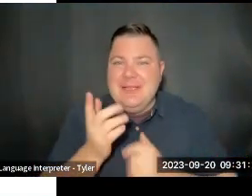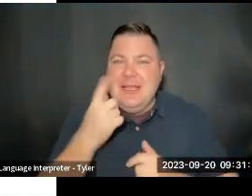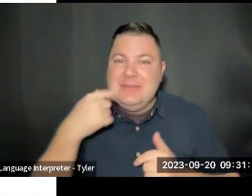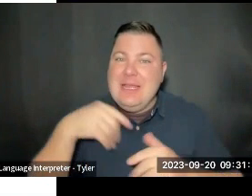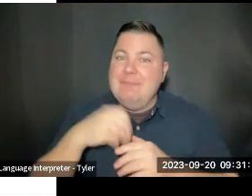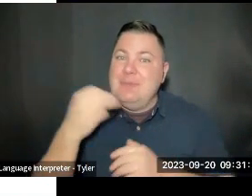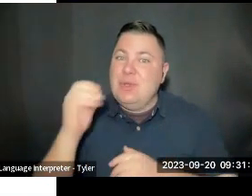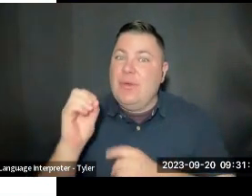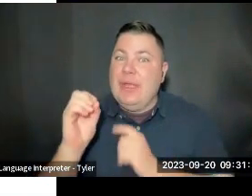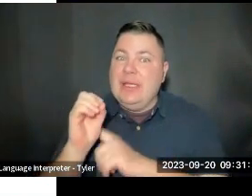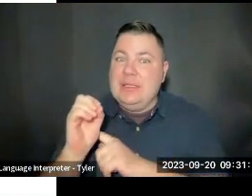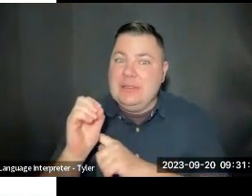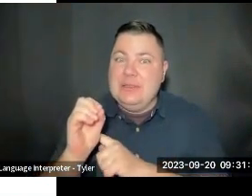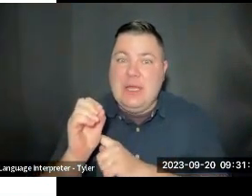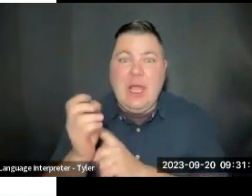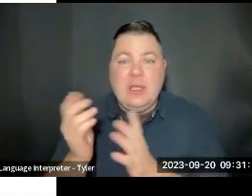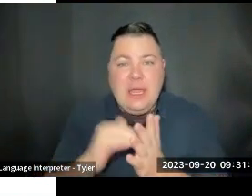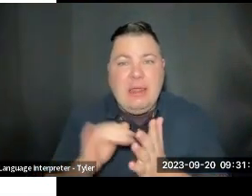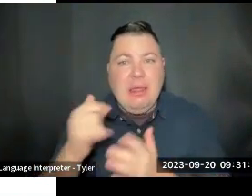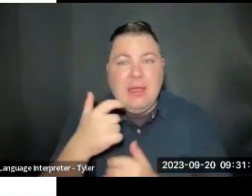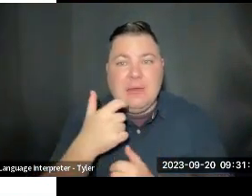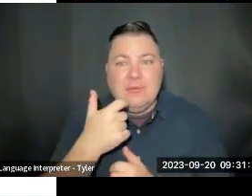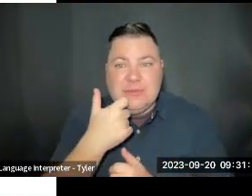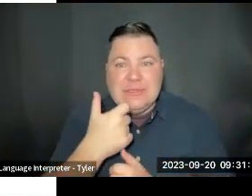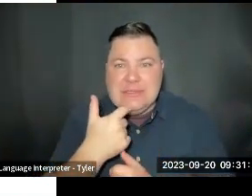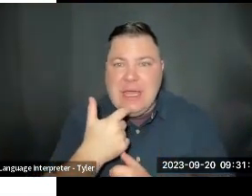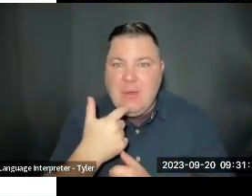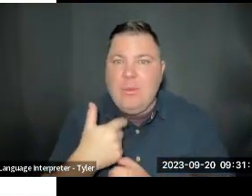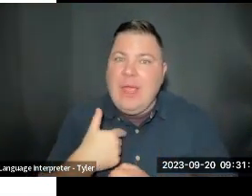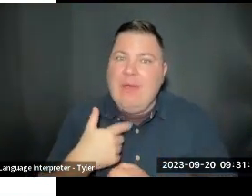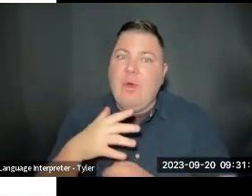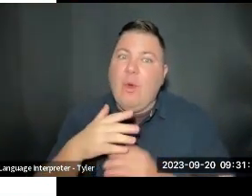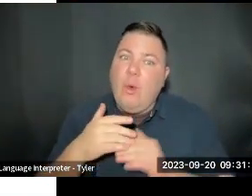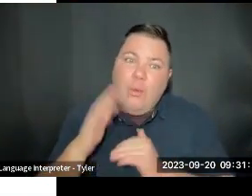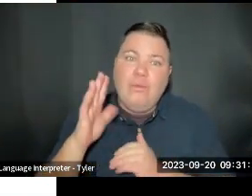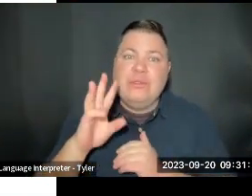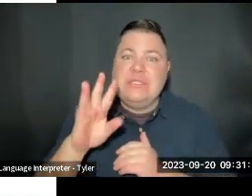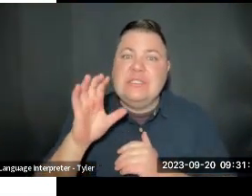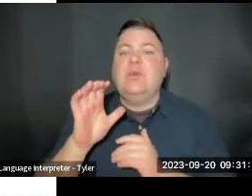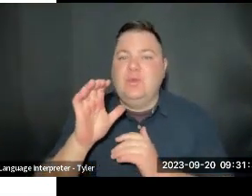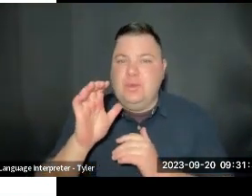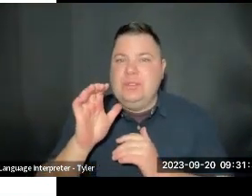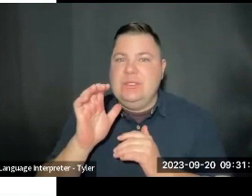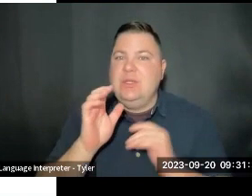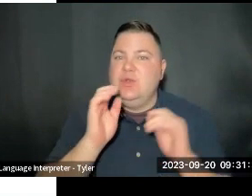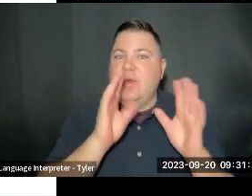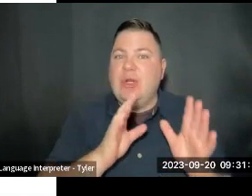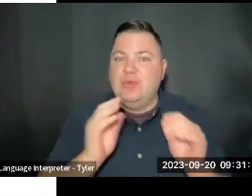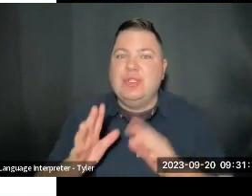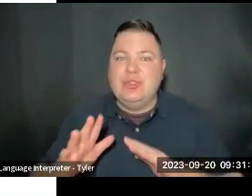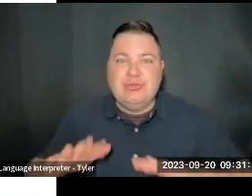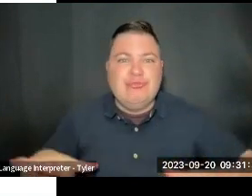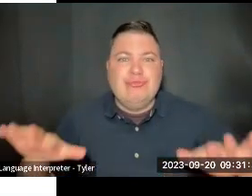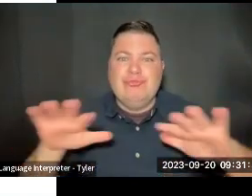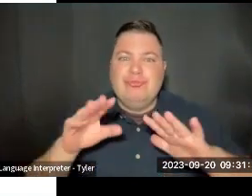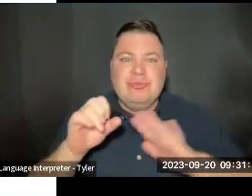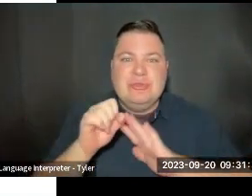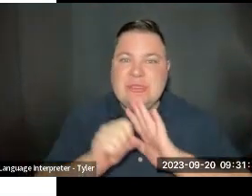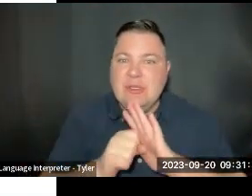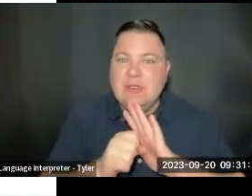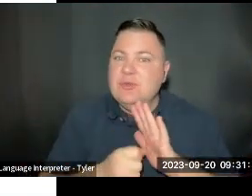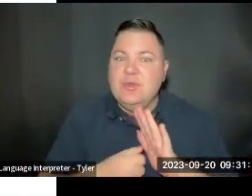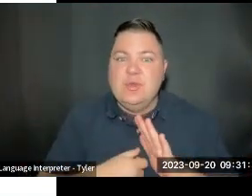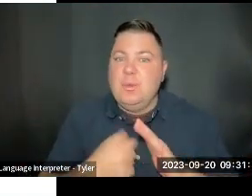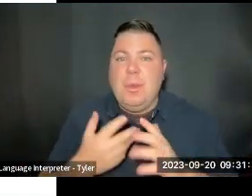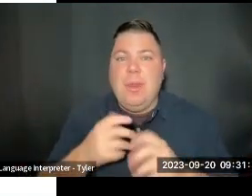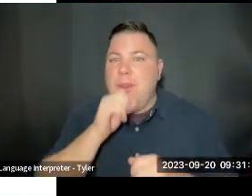Missouri, again, like I said, we have over 600 instructors, and so we would love to provide